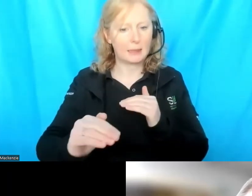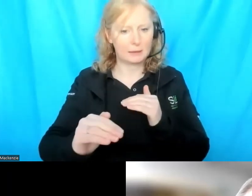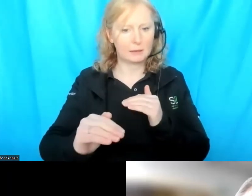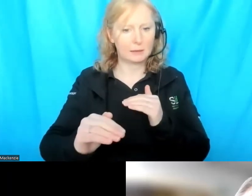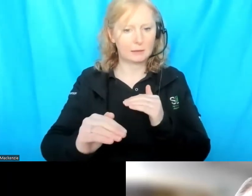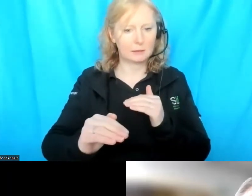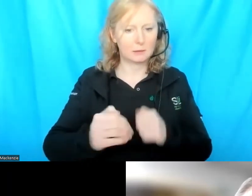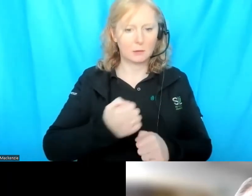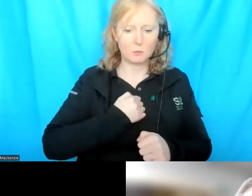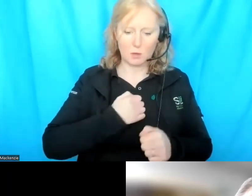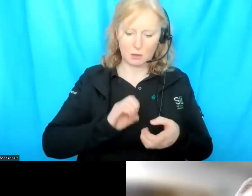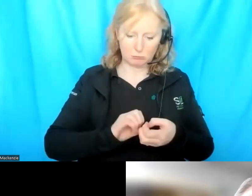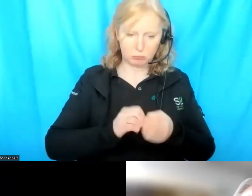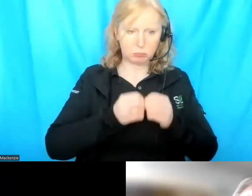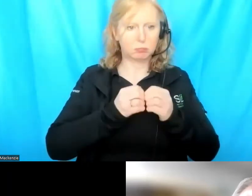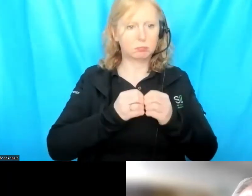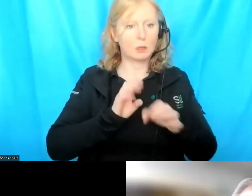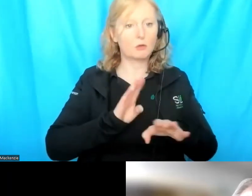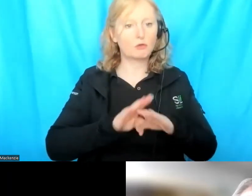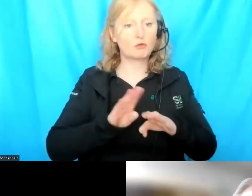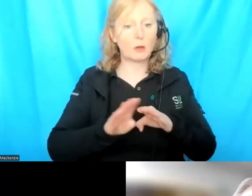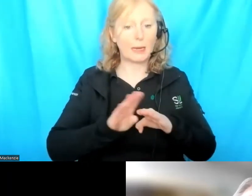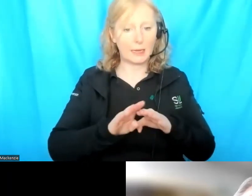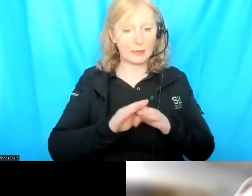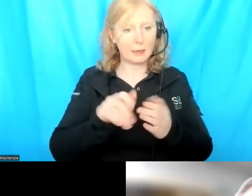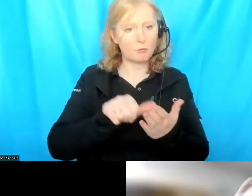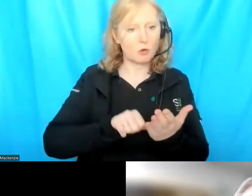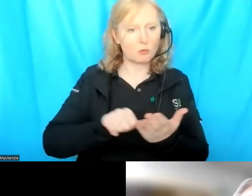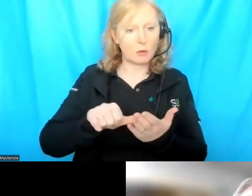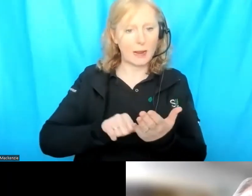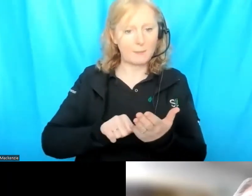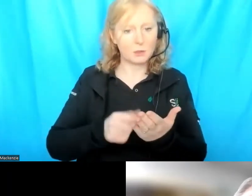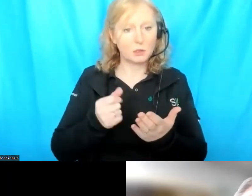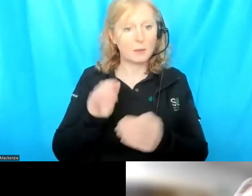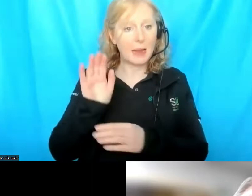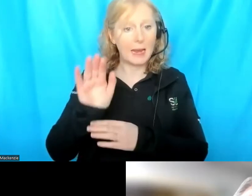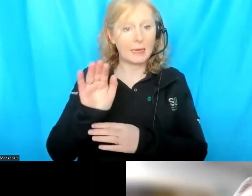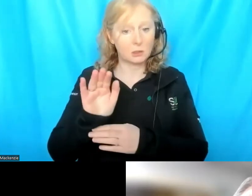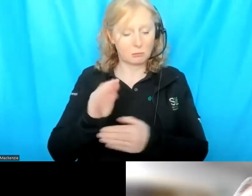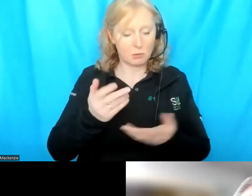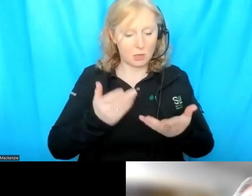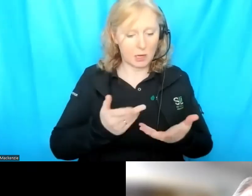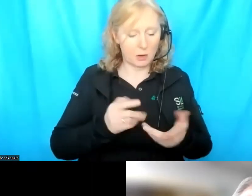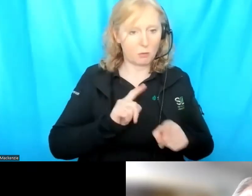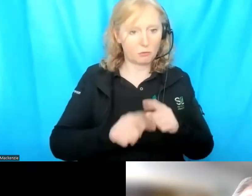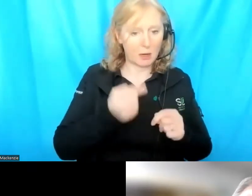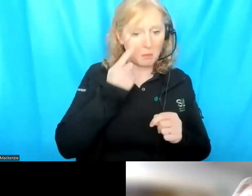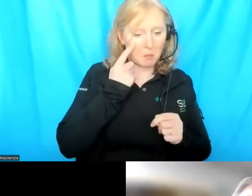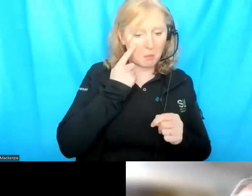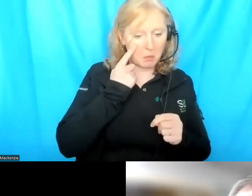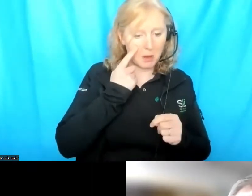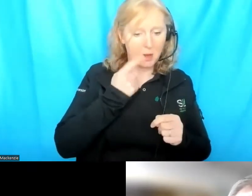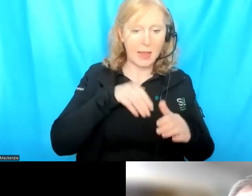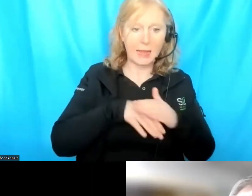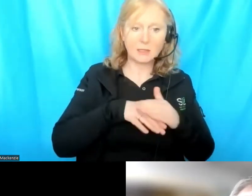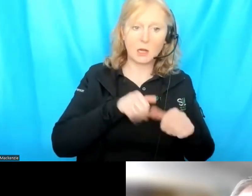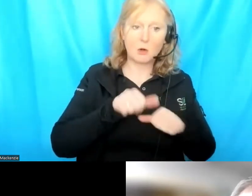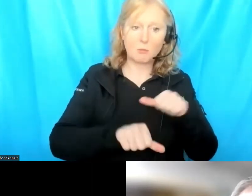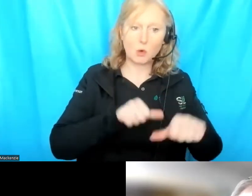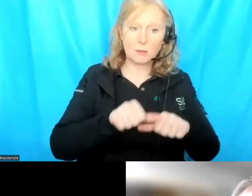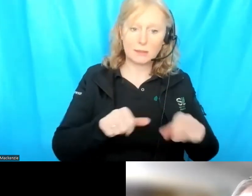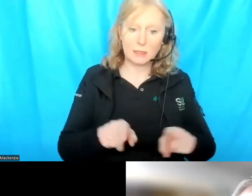design training programs, some external, but we are now looking at some internal processes as well to educate the